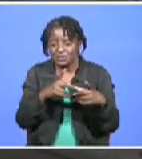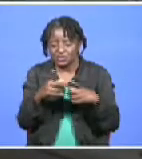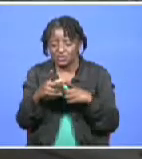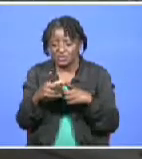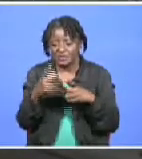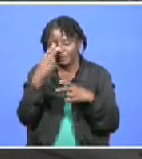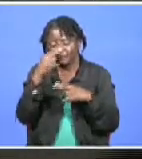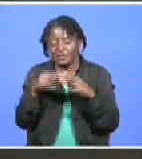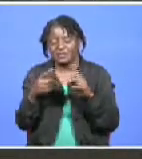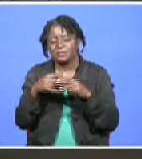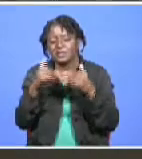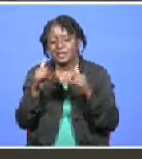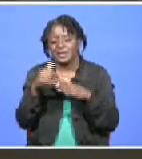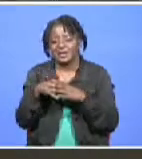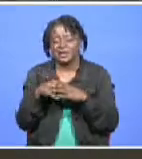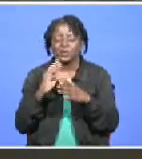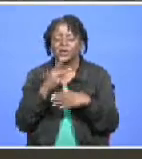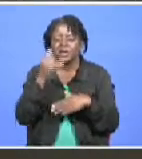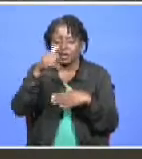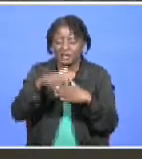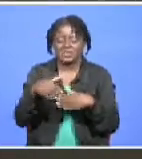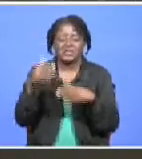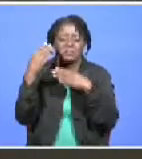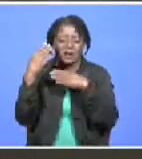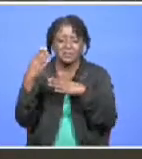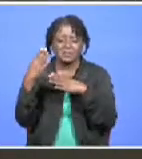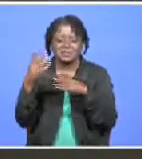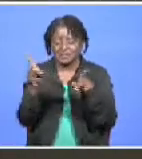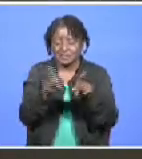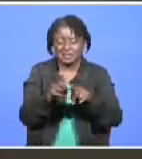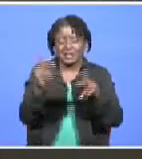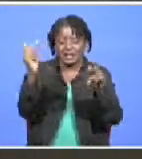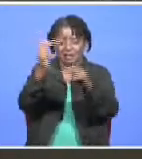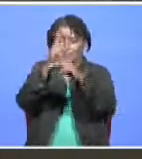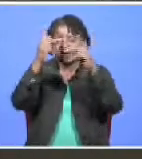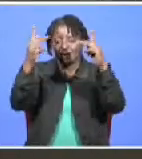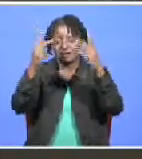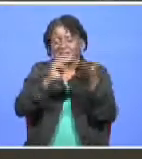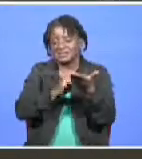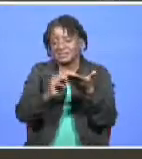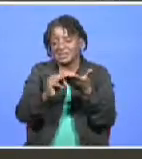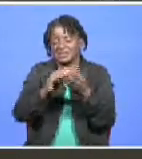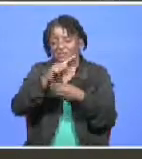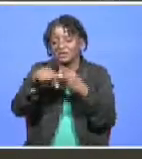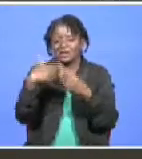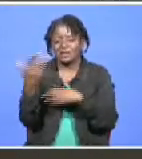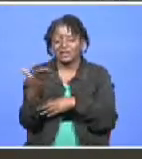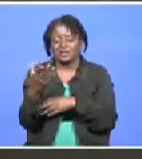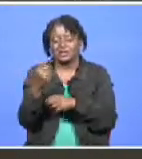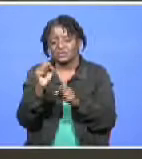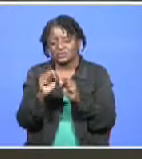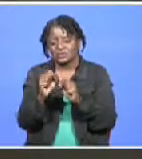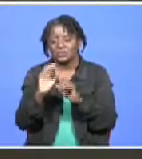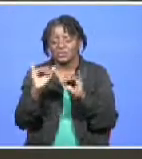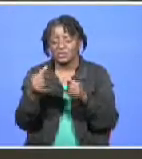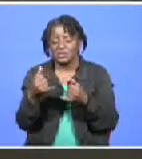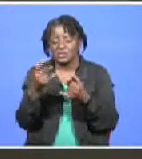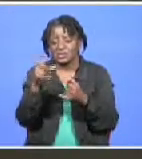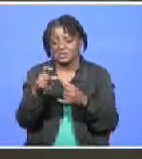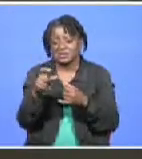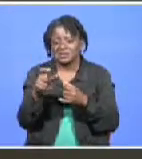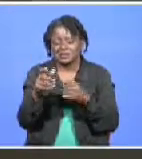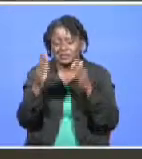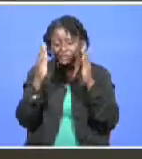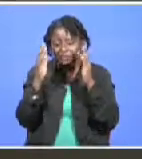be fun to play in. We're in the Bahamas. It's like paradise, man. It's really nice around here. So we just got to stick to our